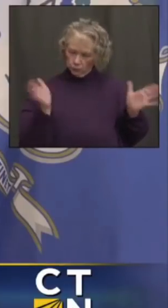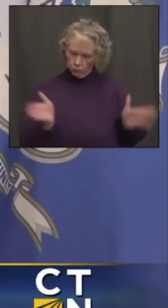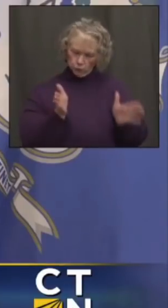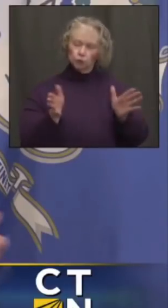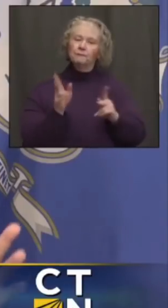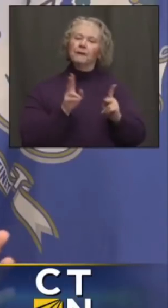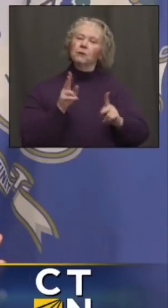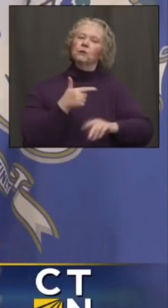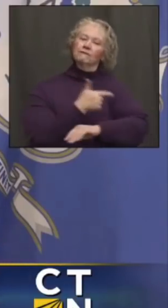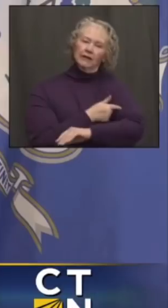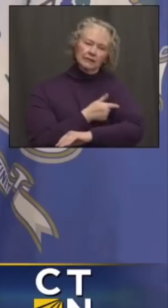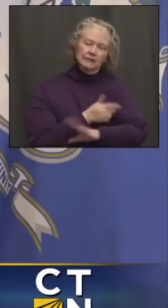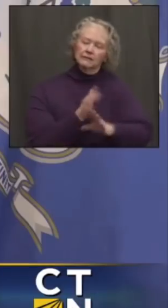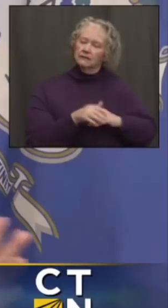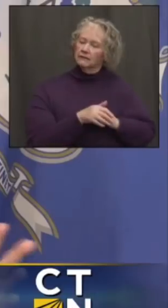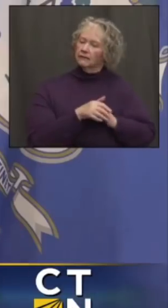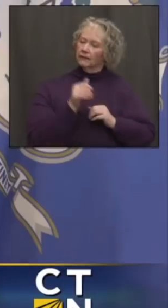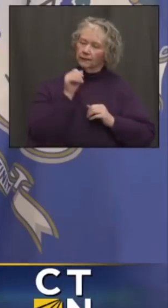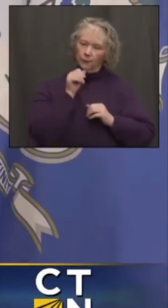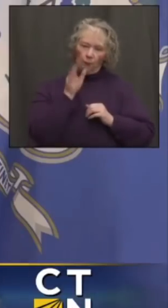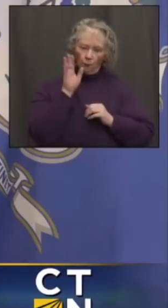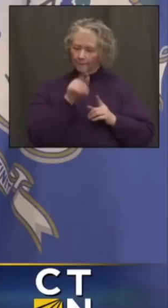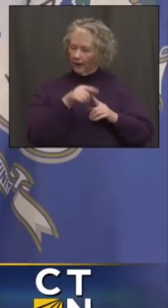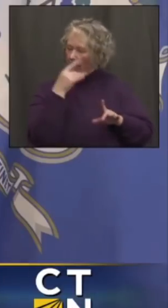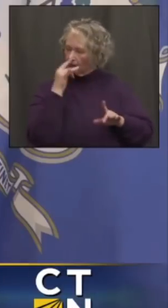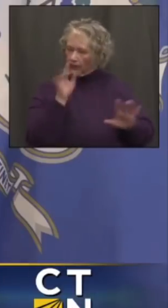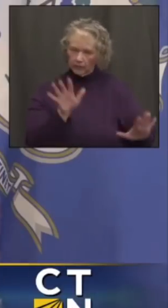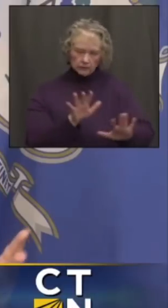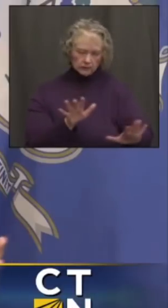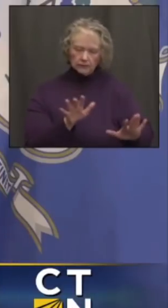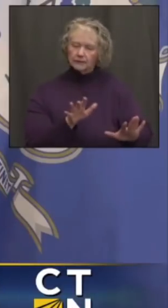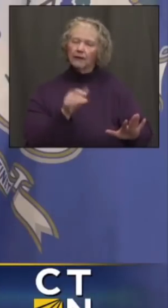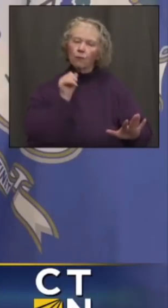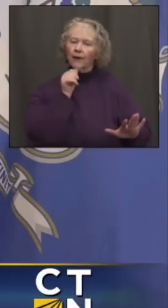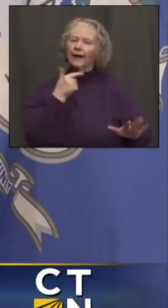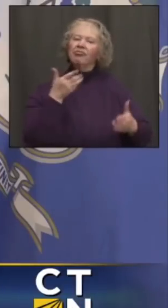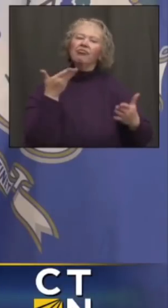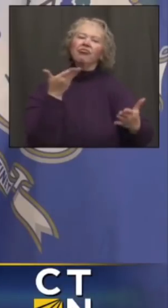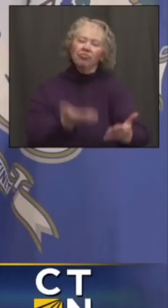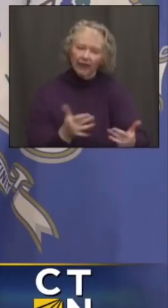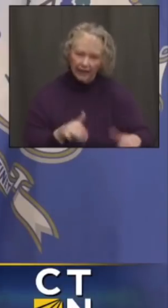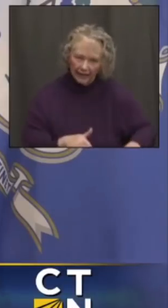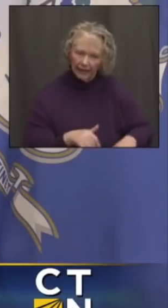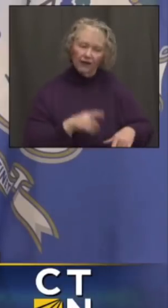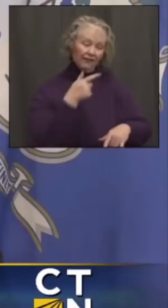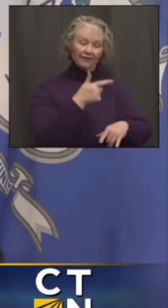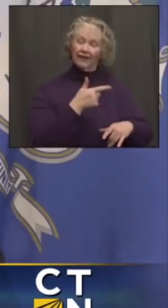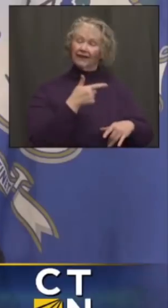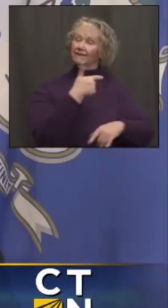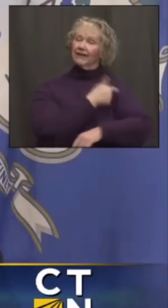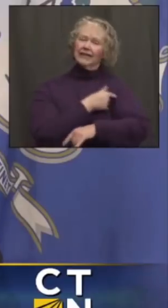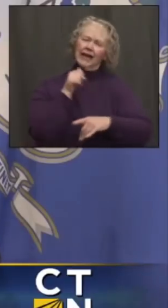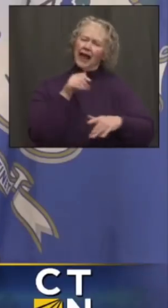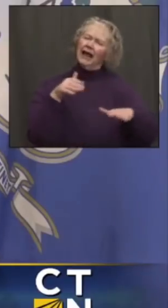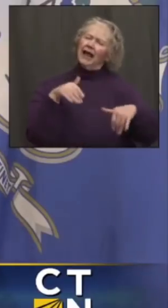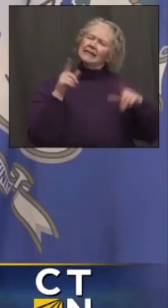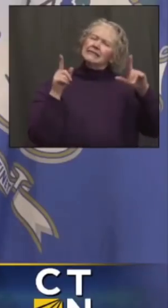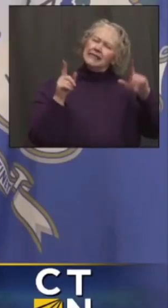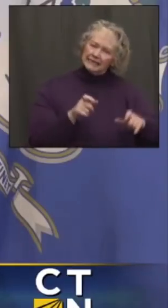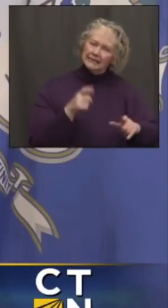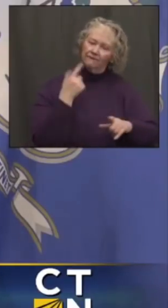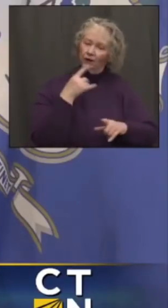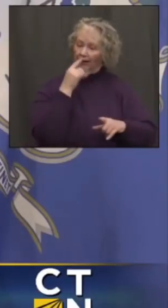Look, maybe there's some parents who are mixed up in the anti-vax thing. Right now, I'm doing